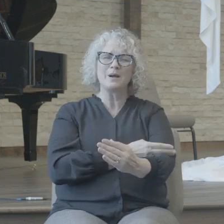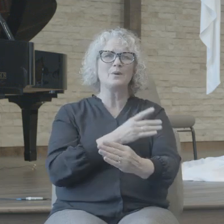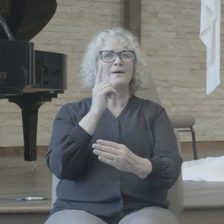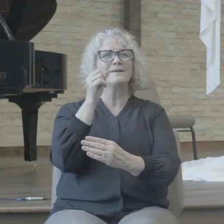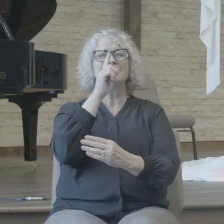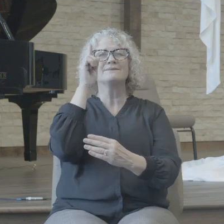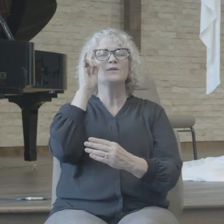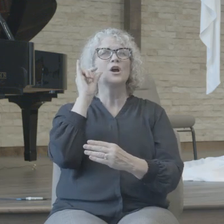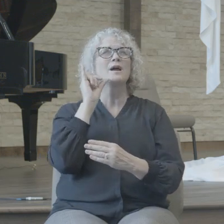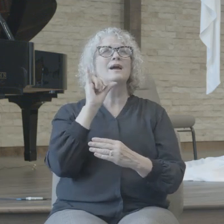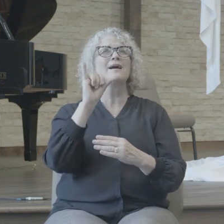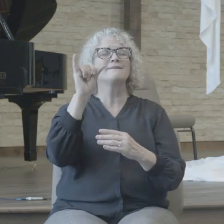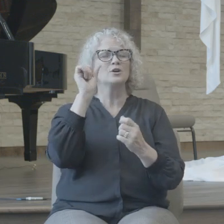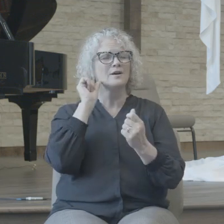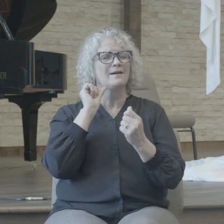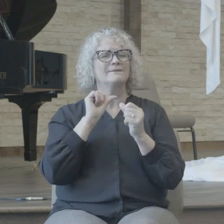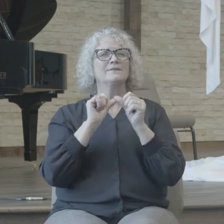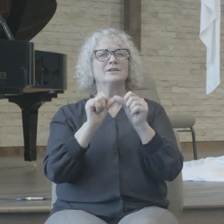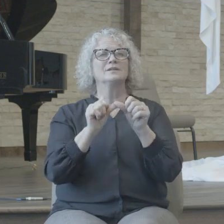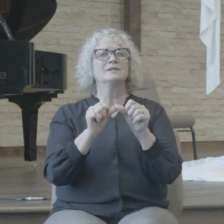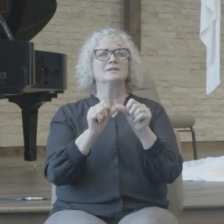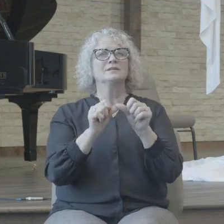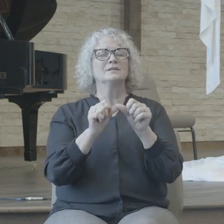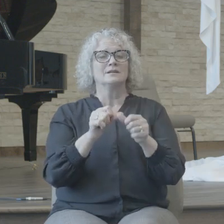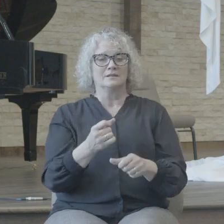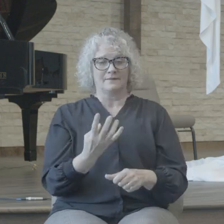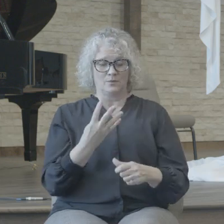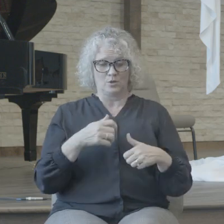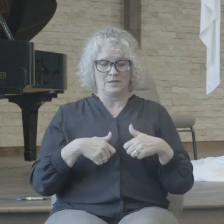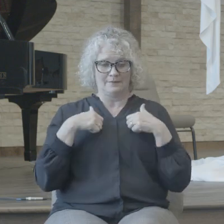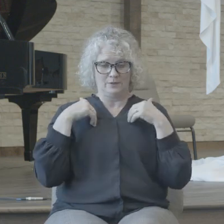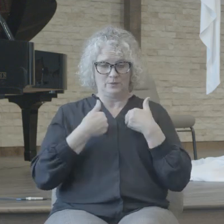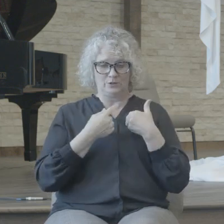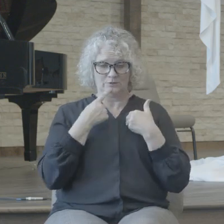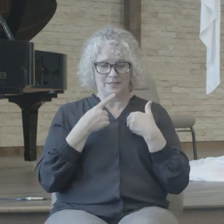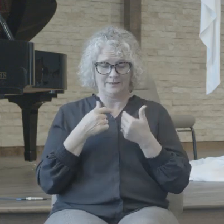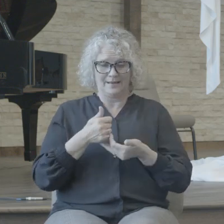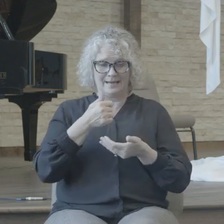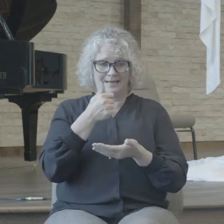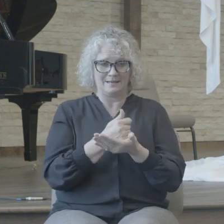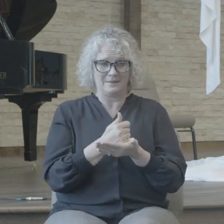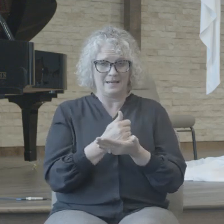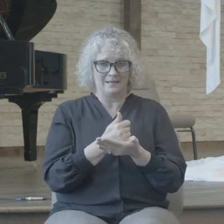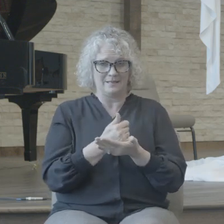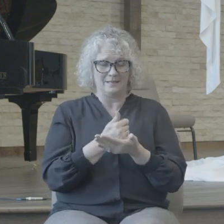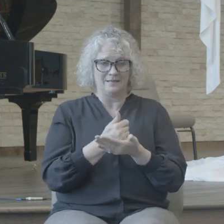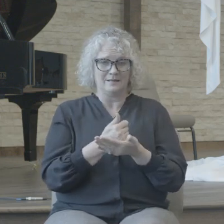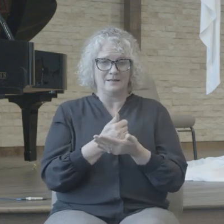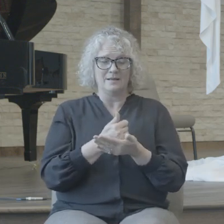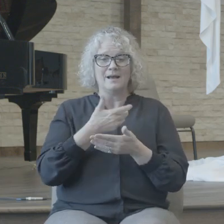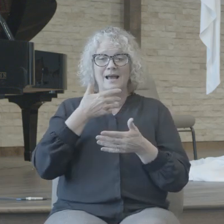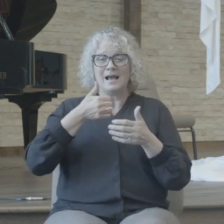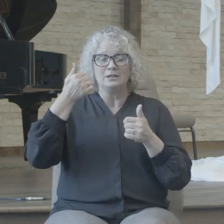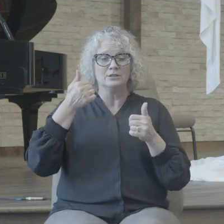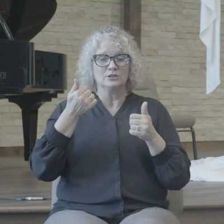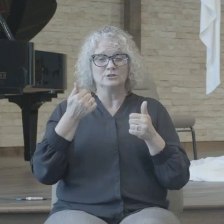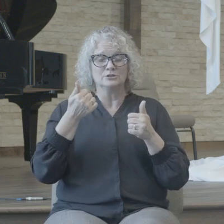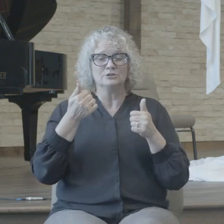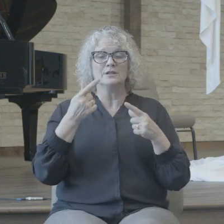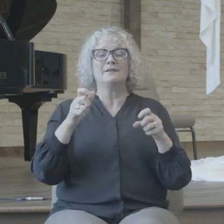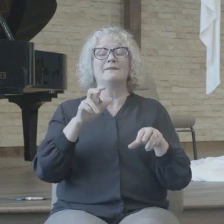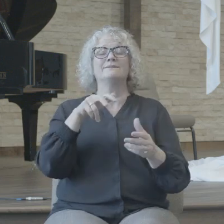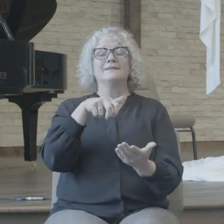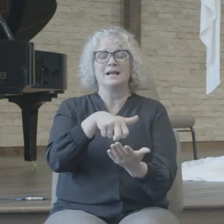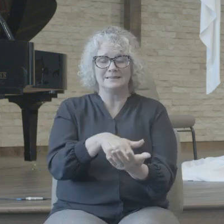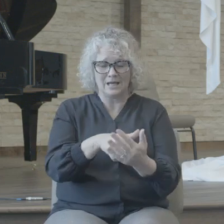and ever." The four living creatures said, "Amen." And the elders fell down and worshiped.